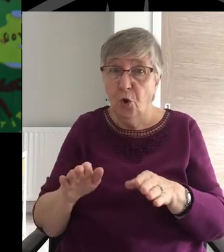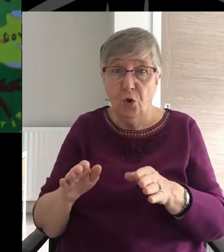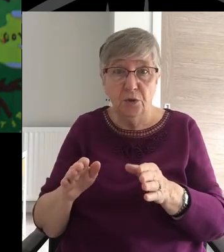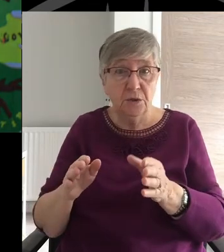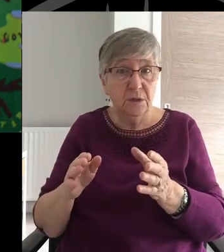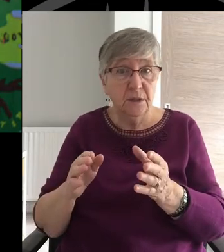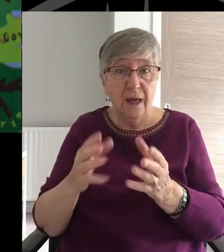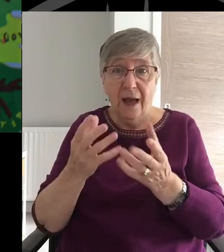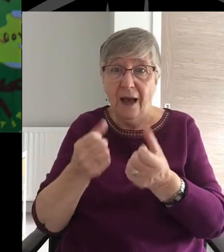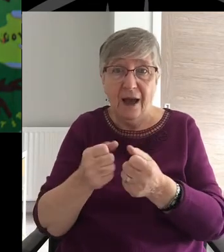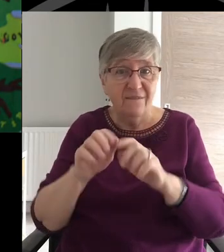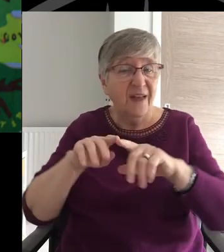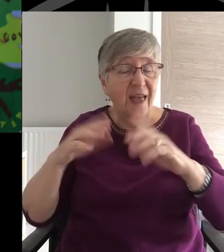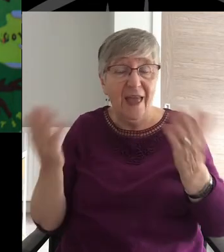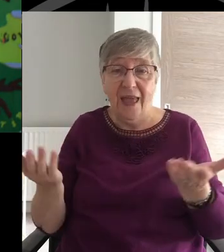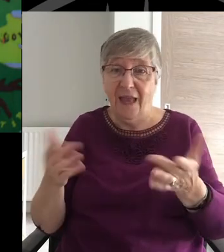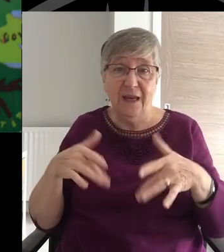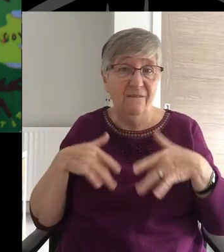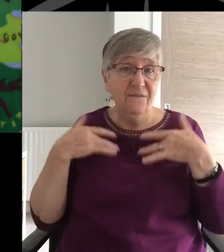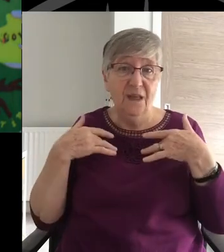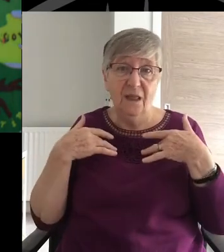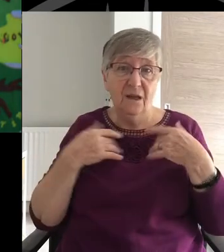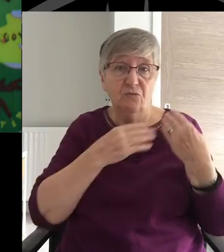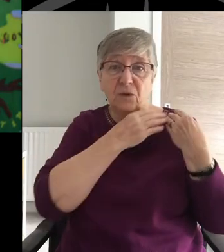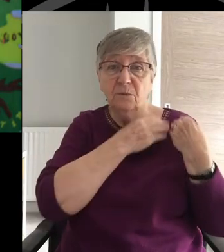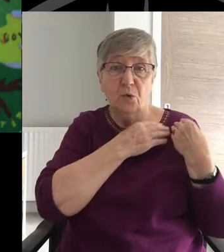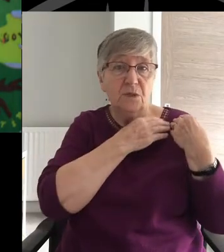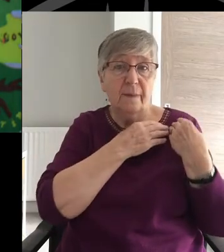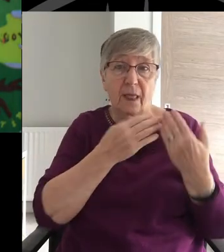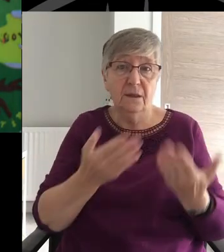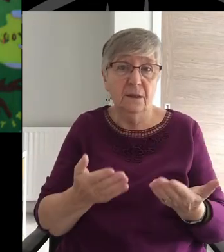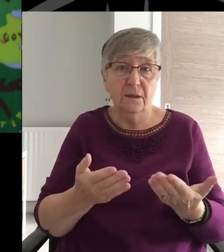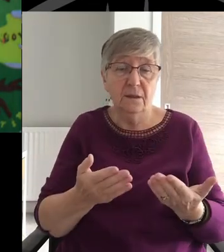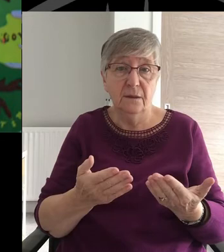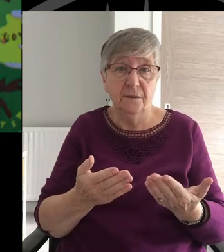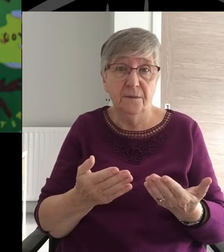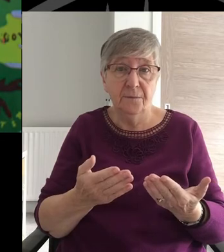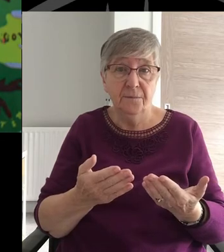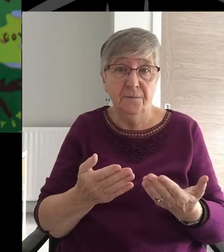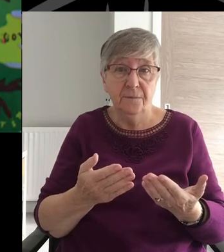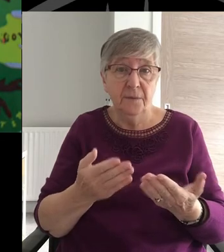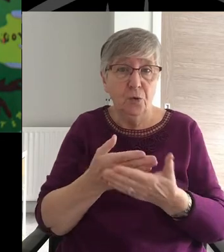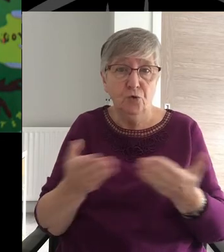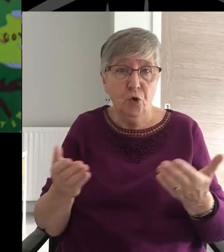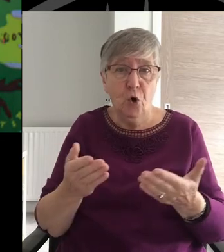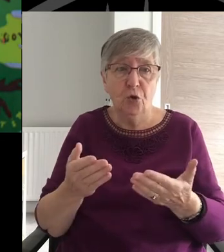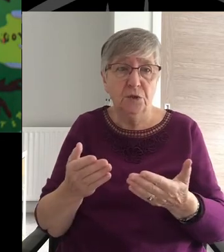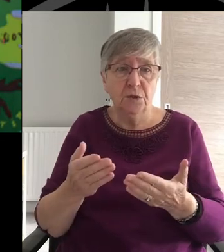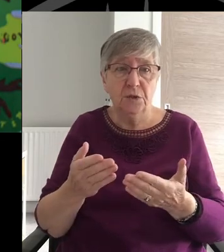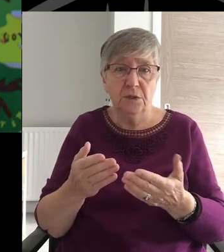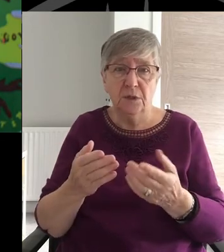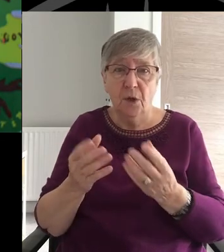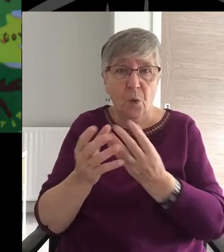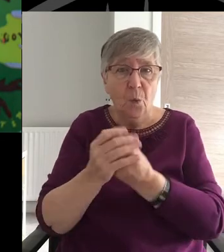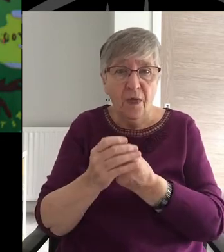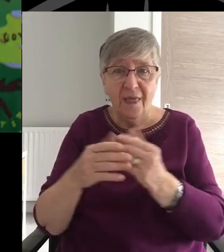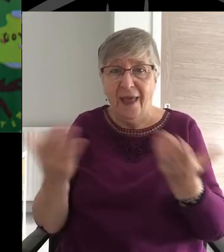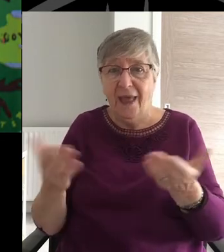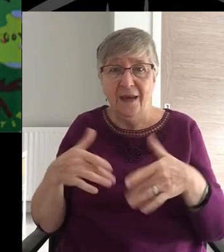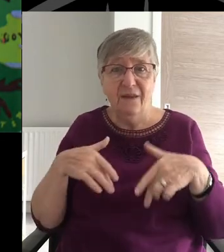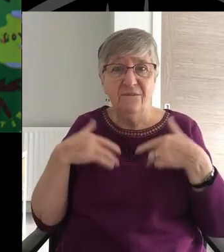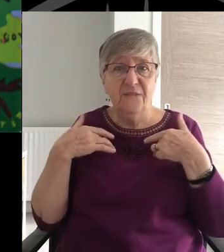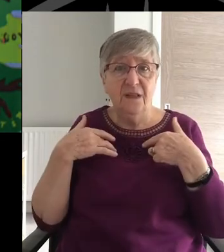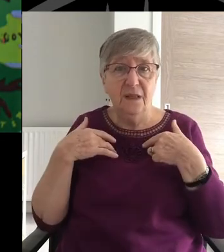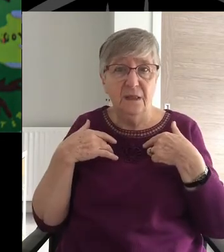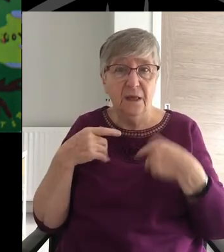accompanied by any sense of responsibility on their part. It was not accompanied by any sense that they had